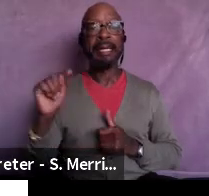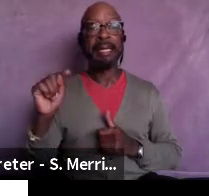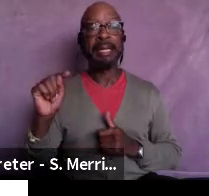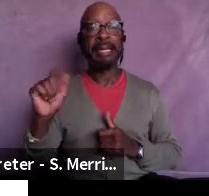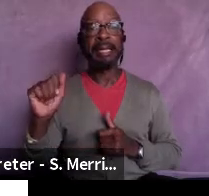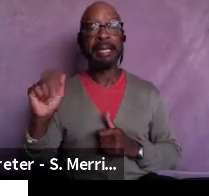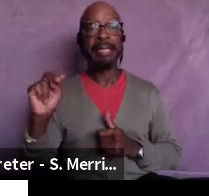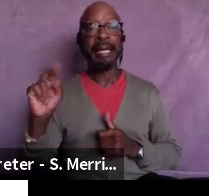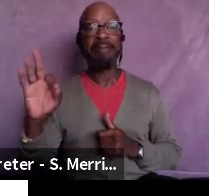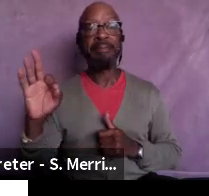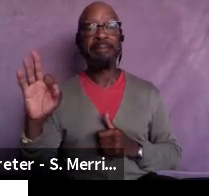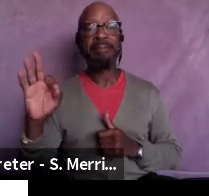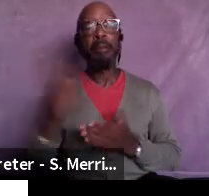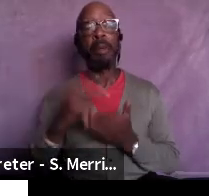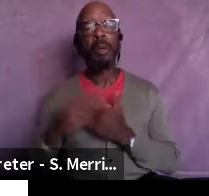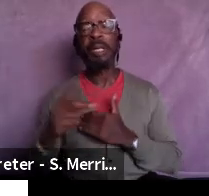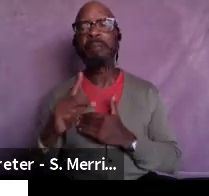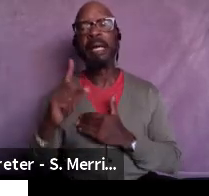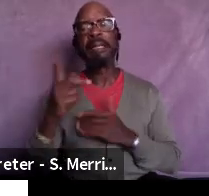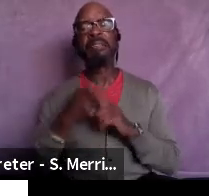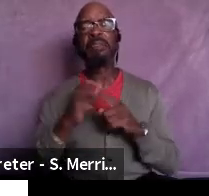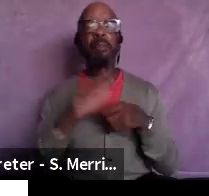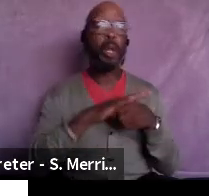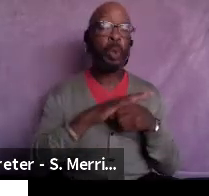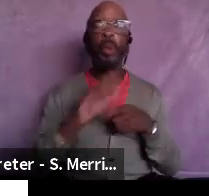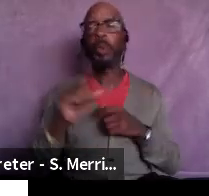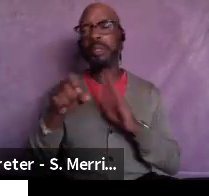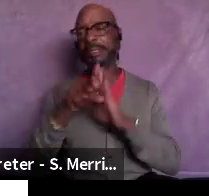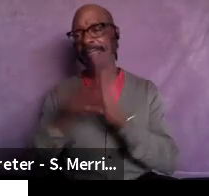is administered by state or local government.